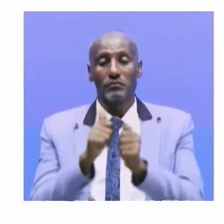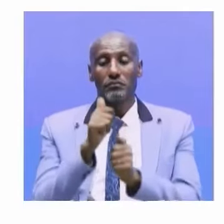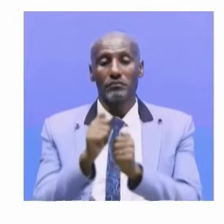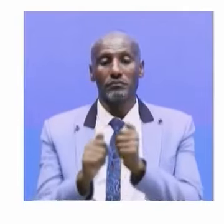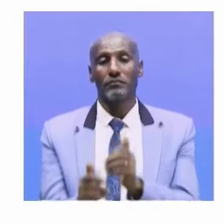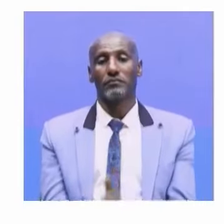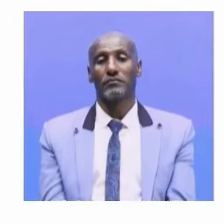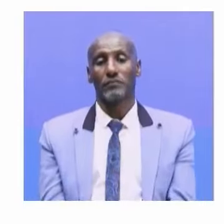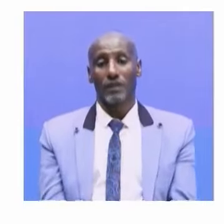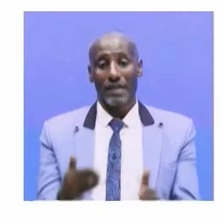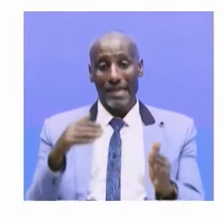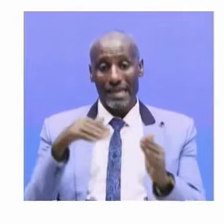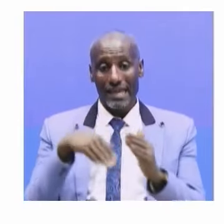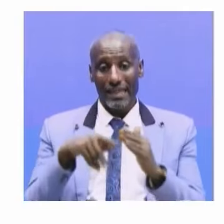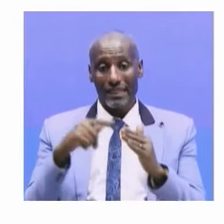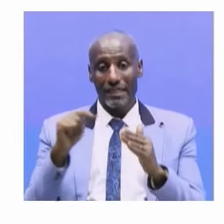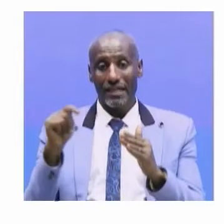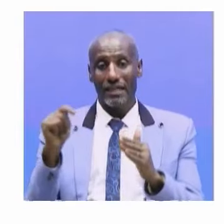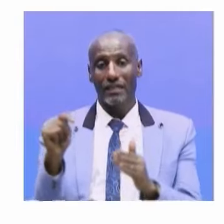in the